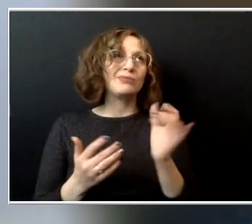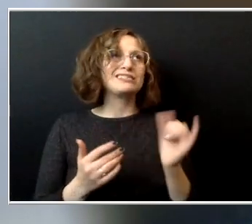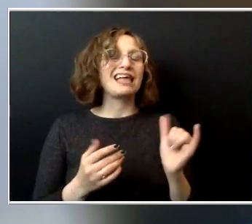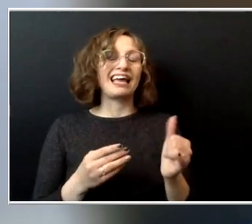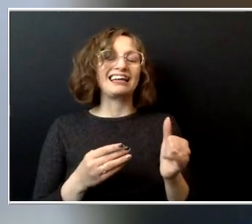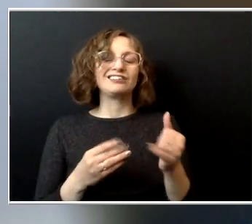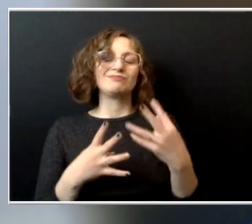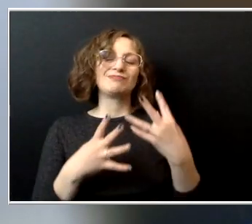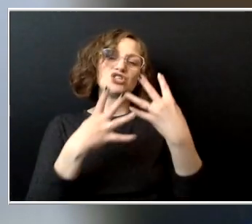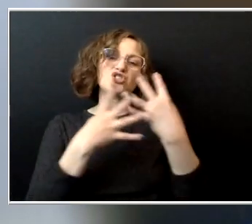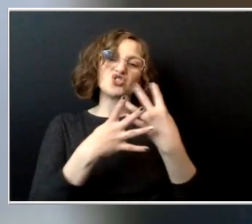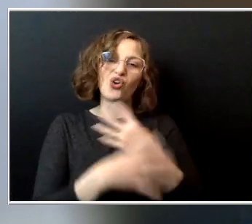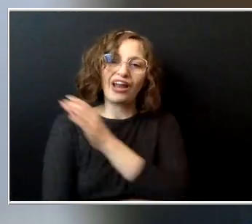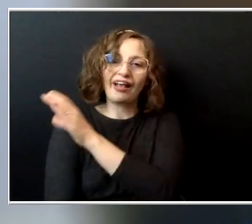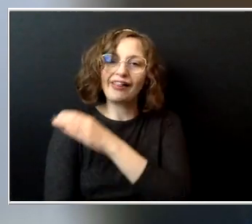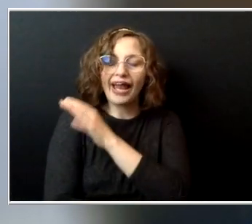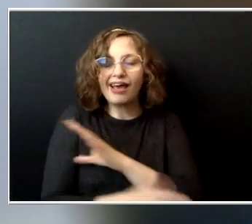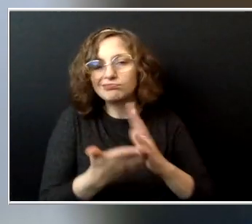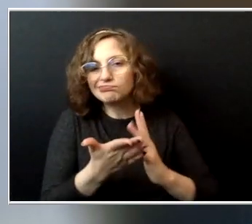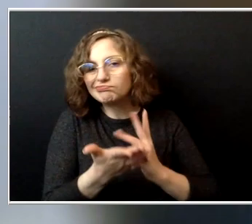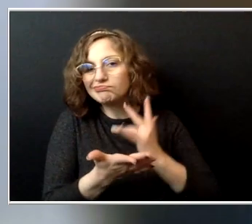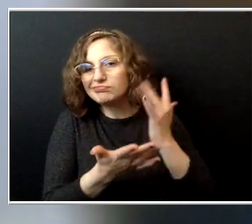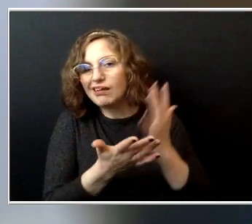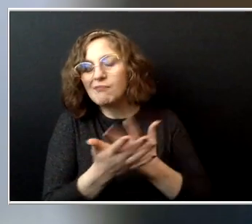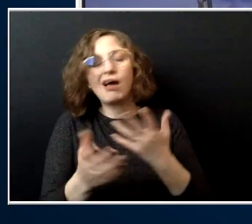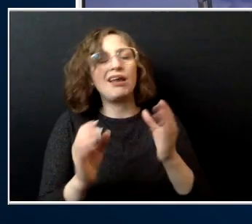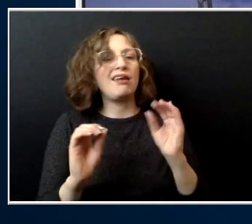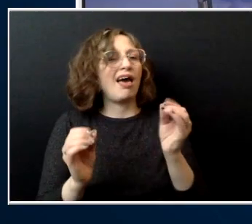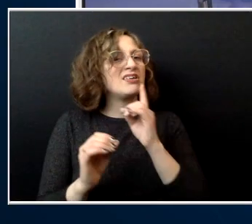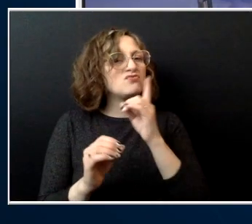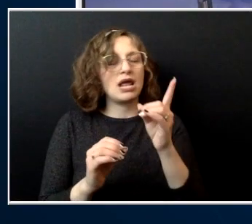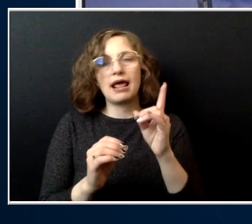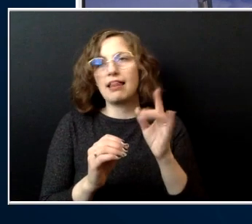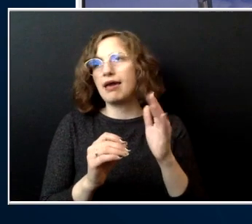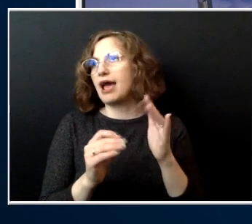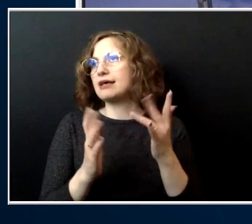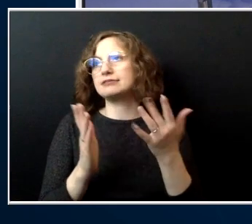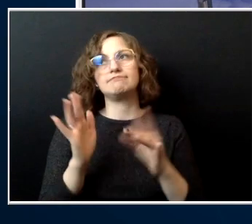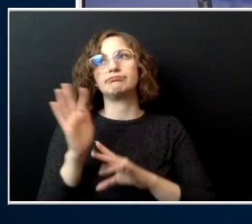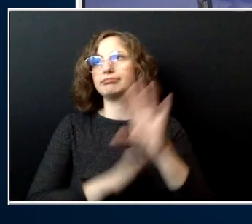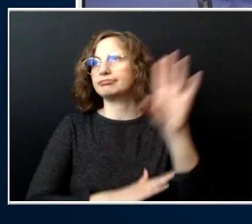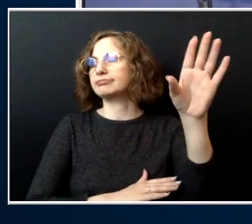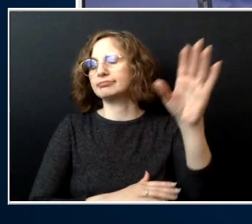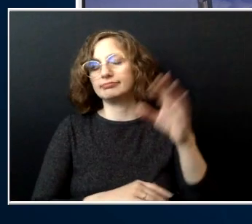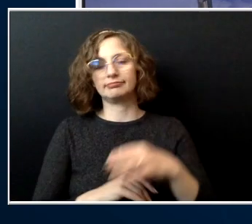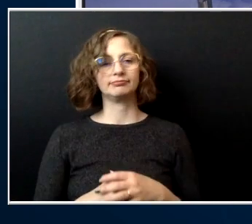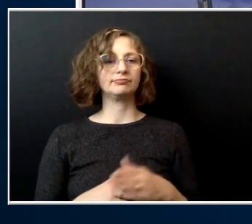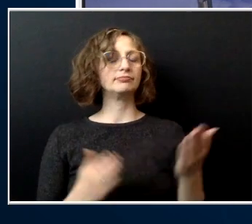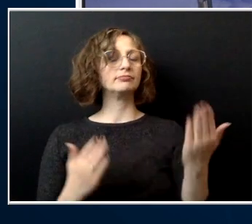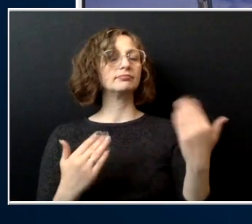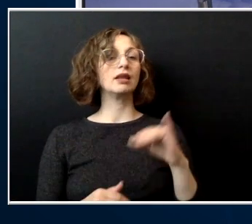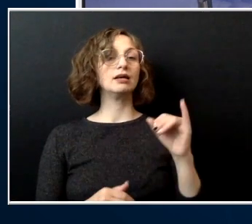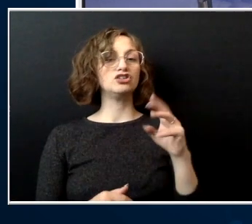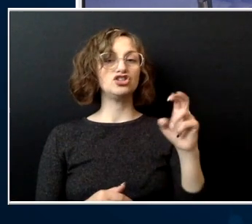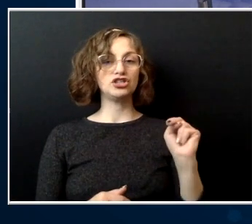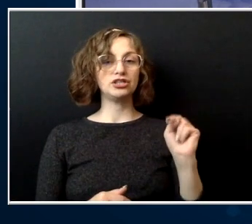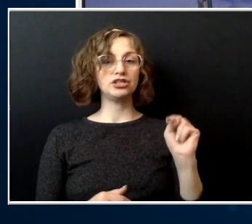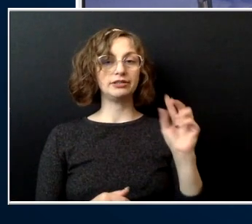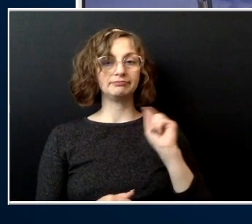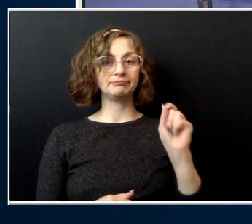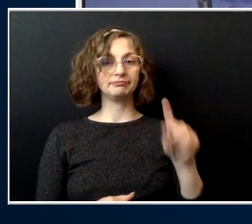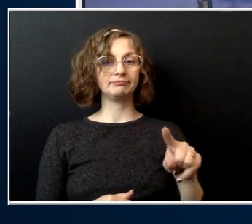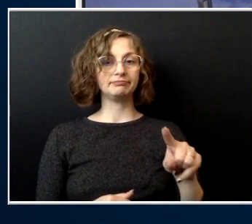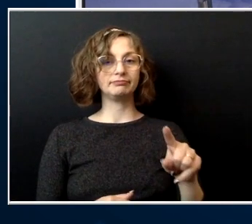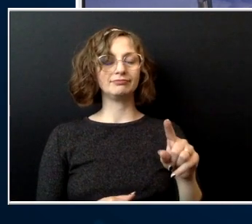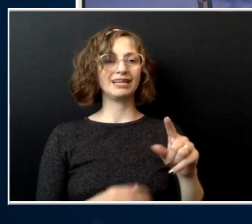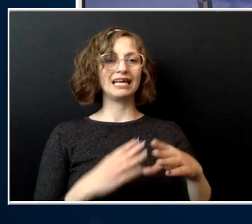but nothing has really taken off. All right, Alexis. Jean wants to know, what role does telehealth